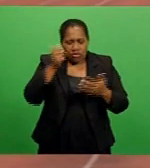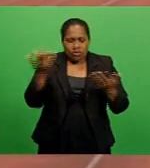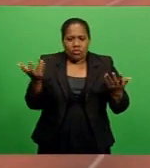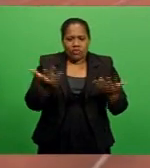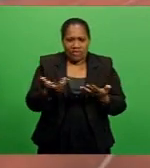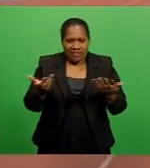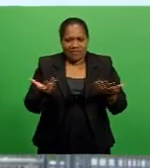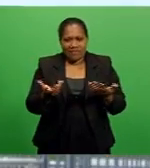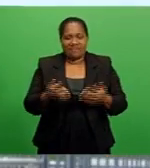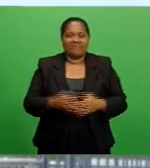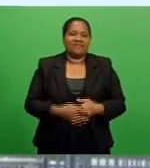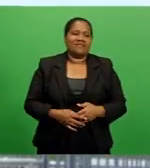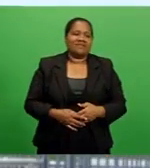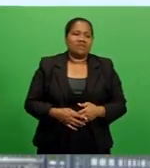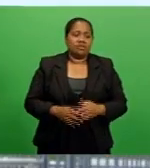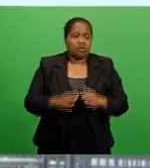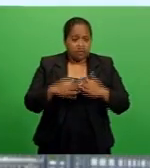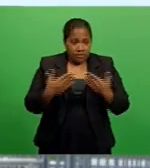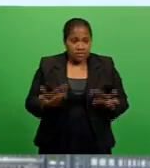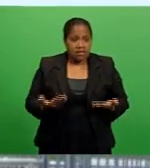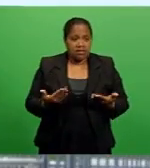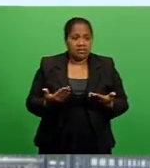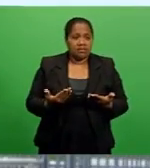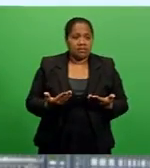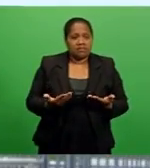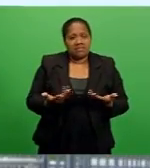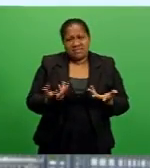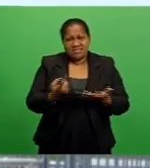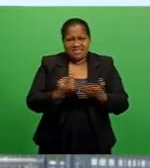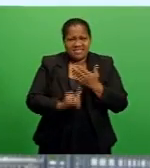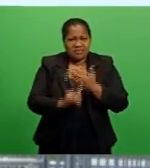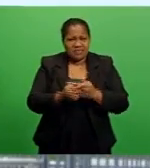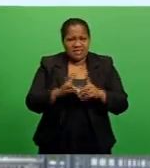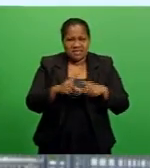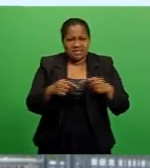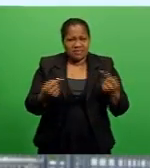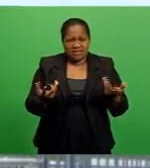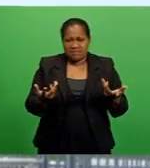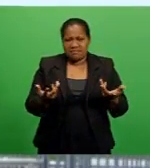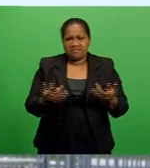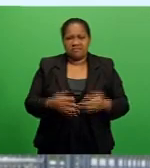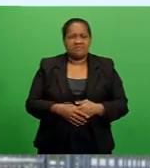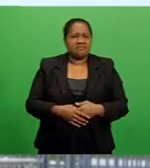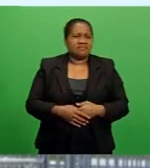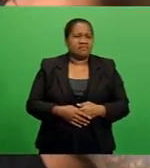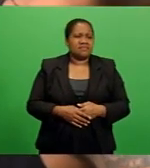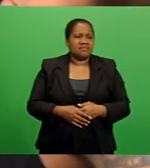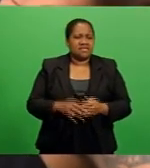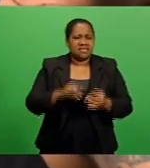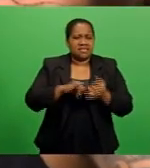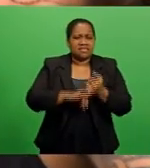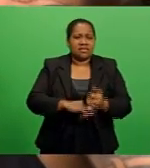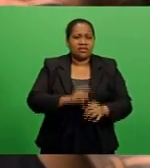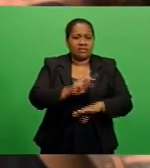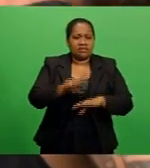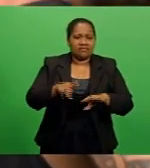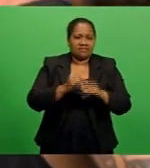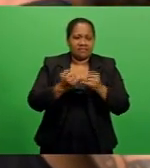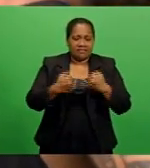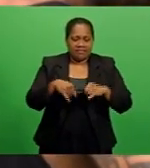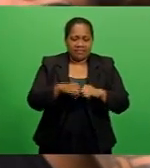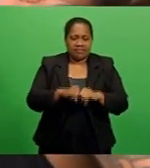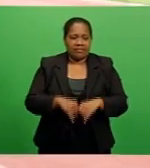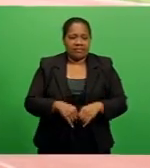there is competition. So for the time being, this is going to be what is happening, not only in Fiji, in the rest of the South Pacific countries. If Volmer fails